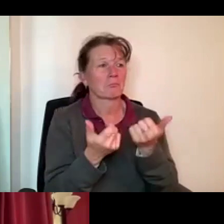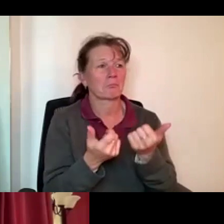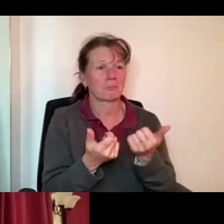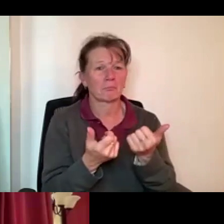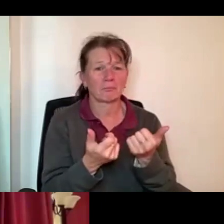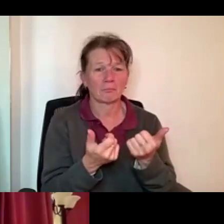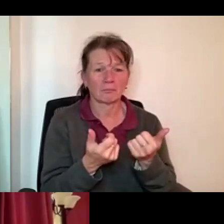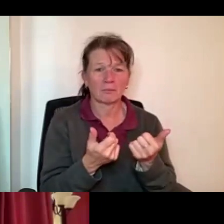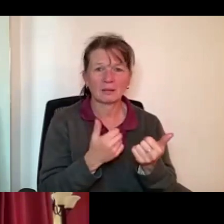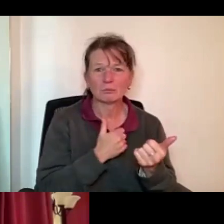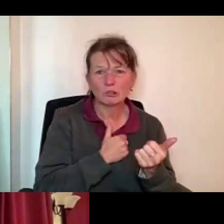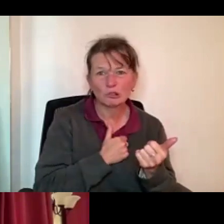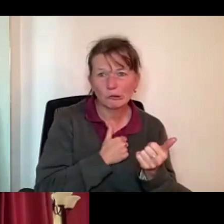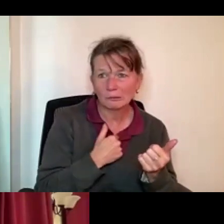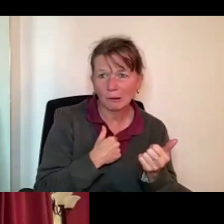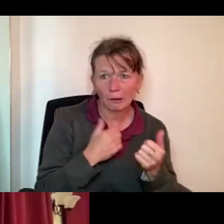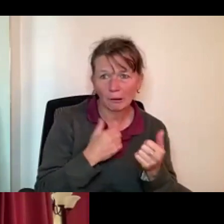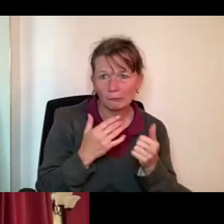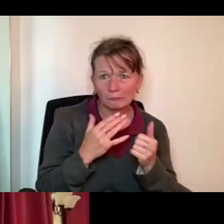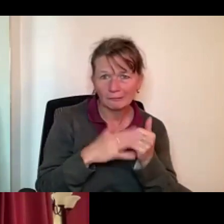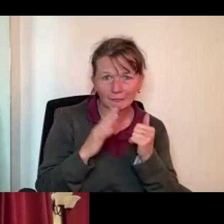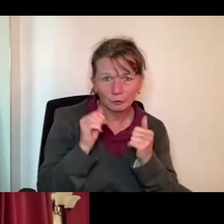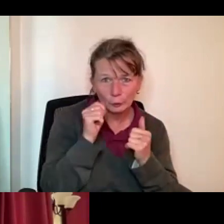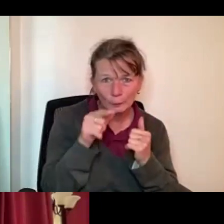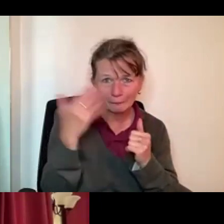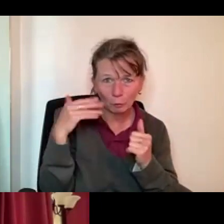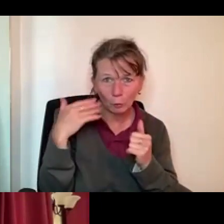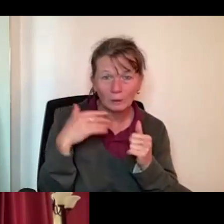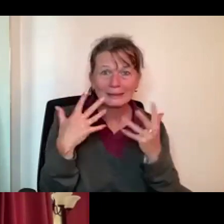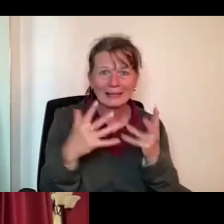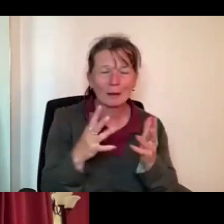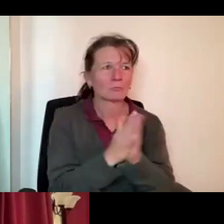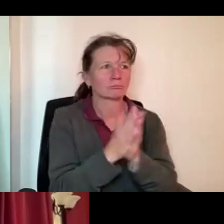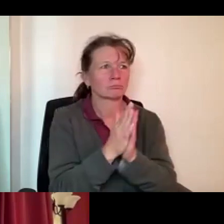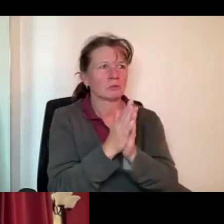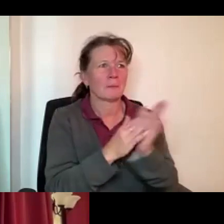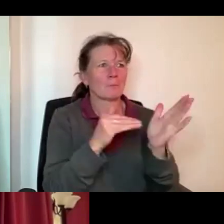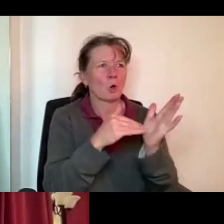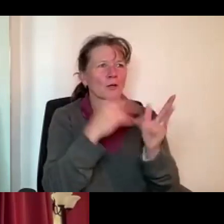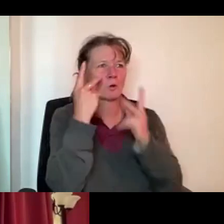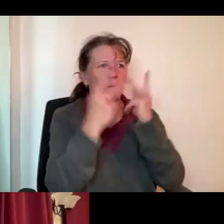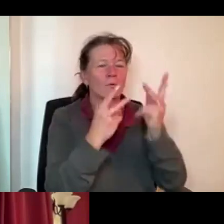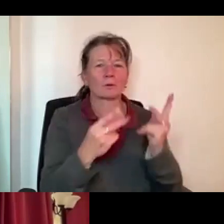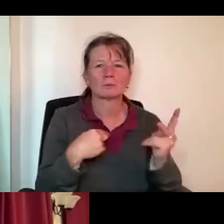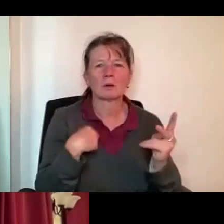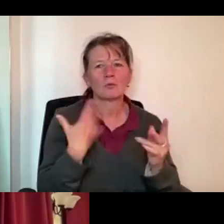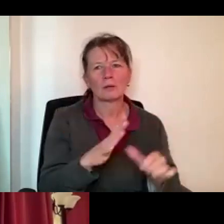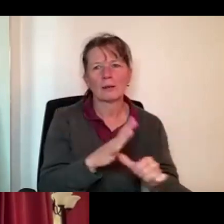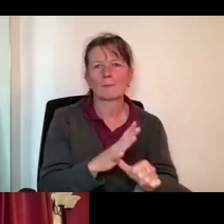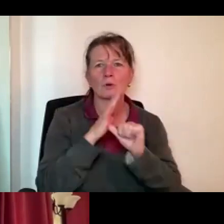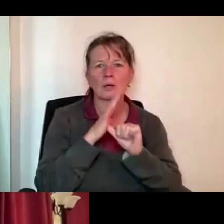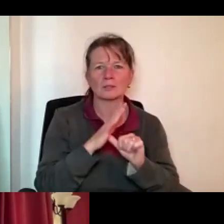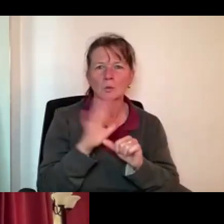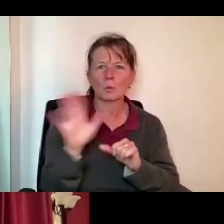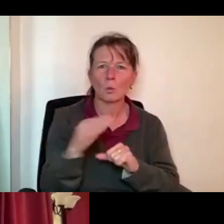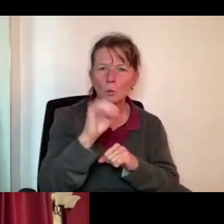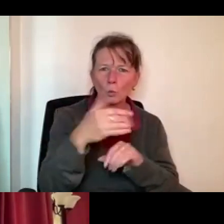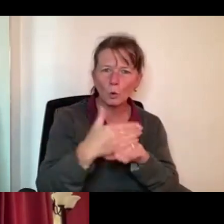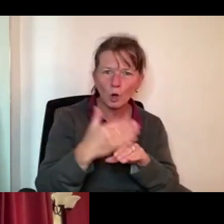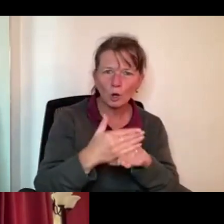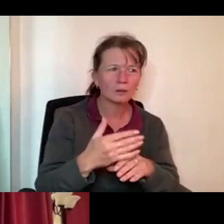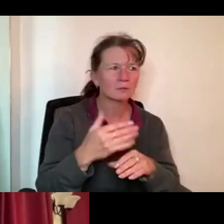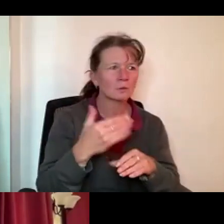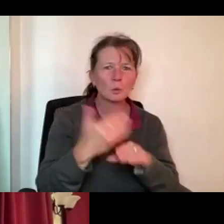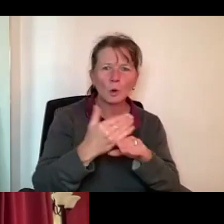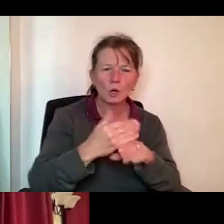sorry, but you weren't on my radar before, but you very much are now. And I'm just been really impressed with the catalogue of work and the diversity of